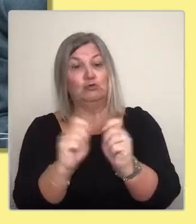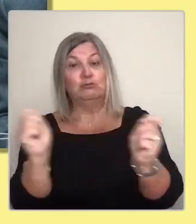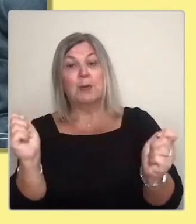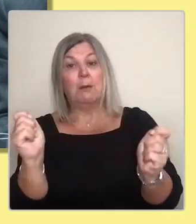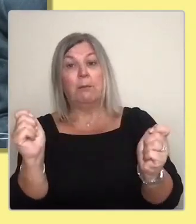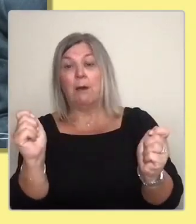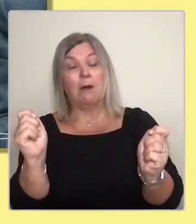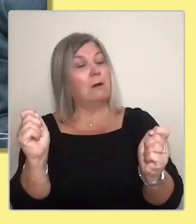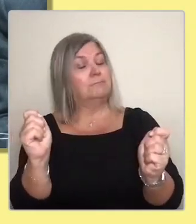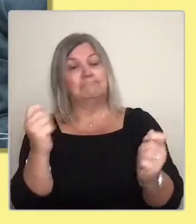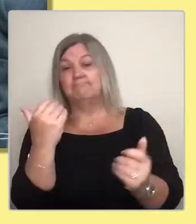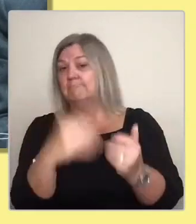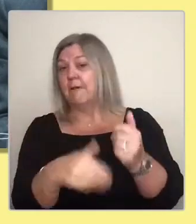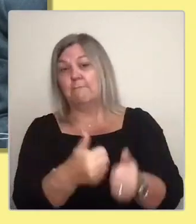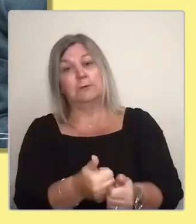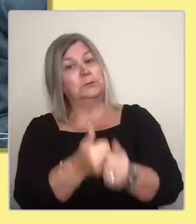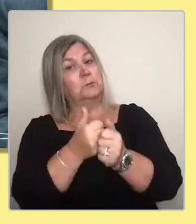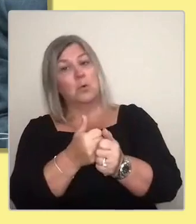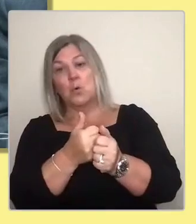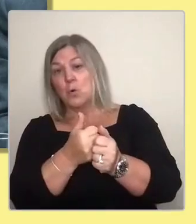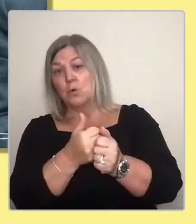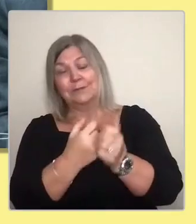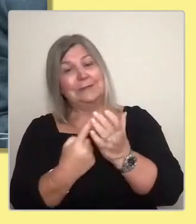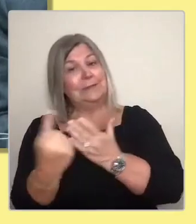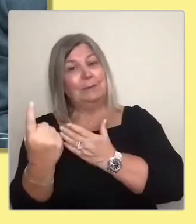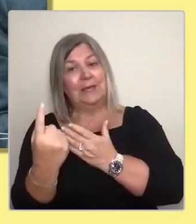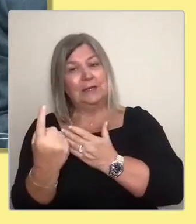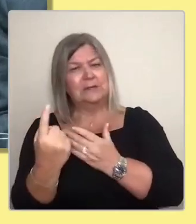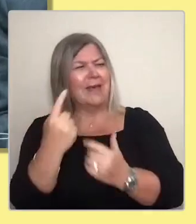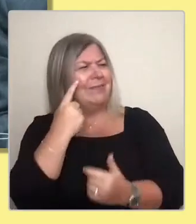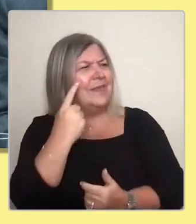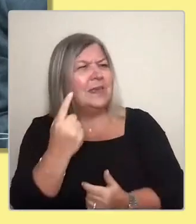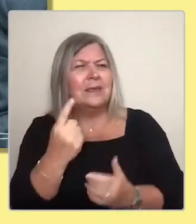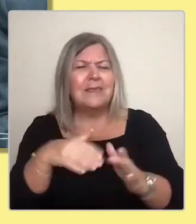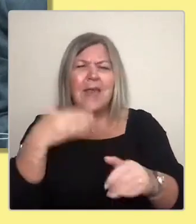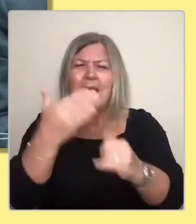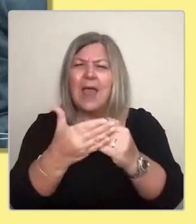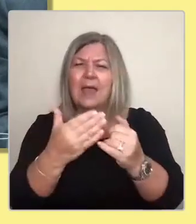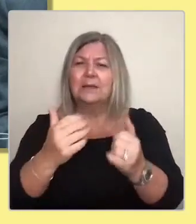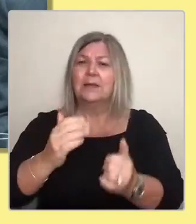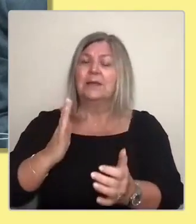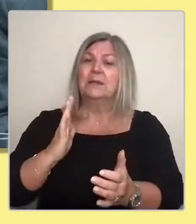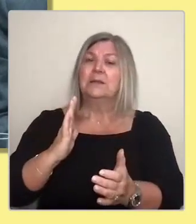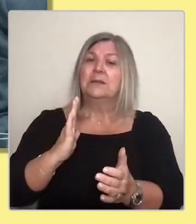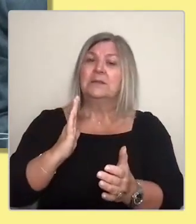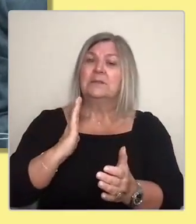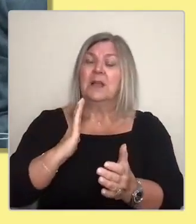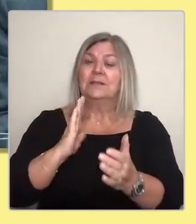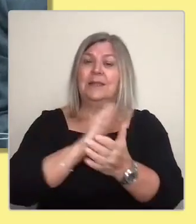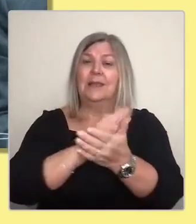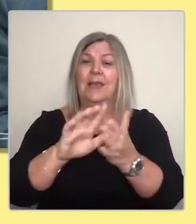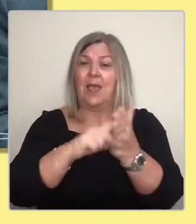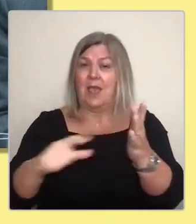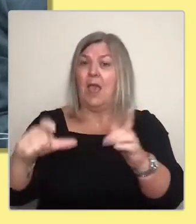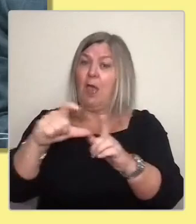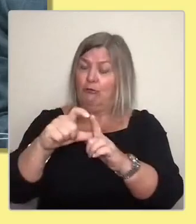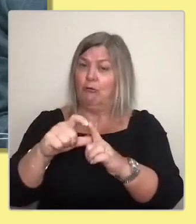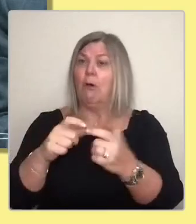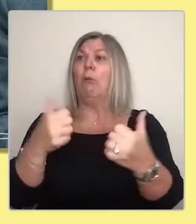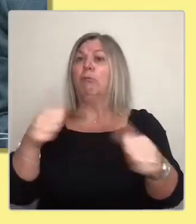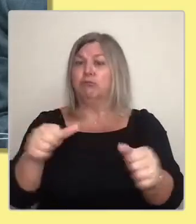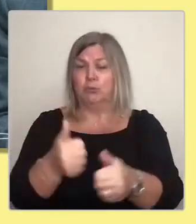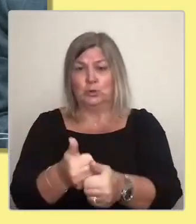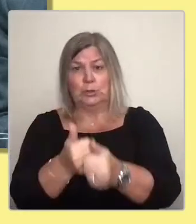on. I think the Sunday Herald did come out to support us. So it's a very difficult environment to work in. And I'm always making